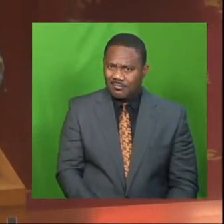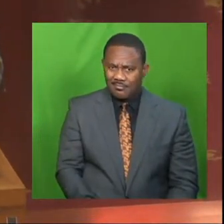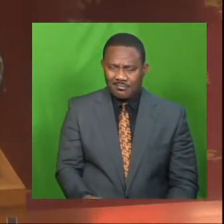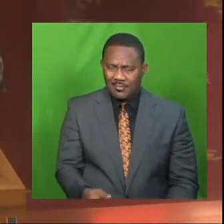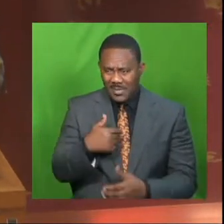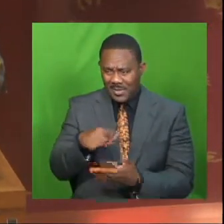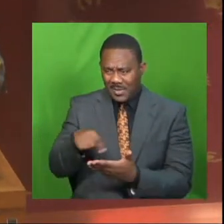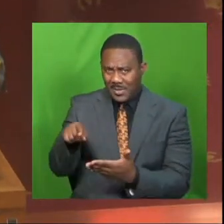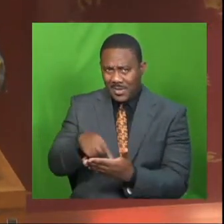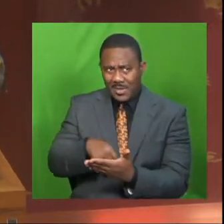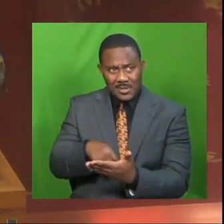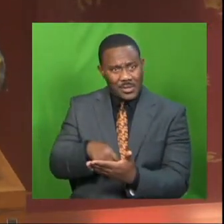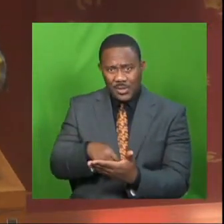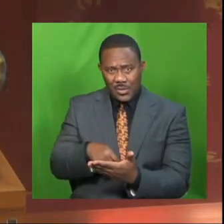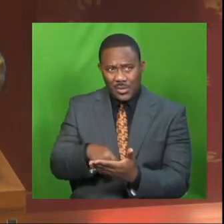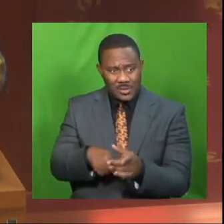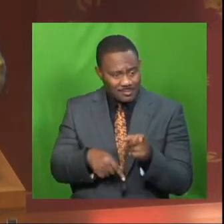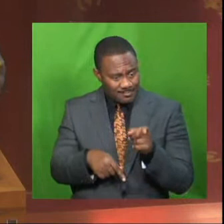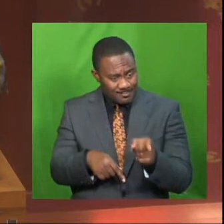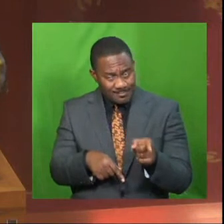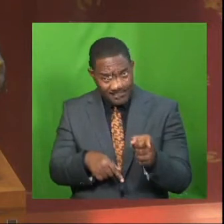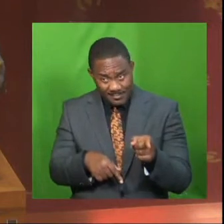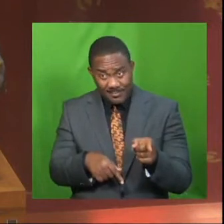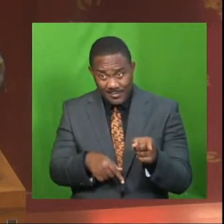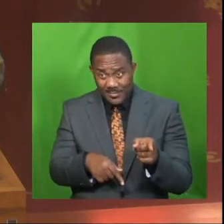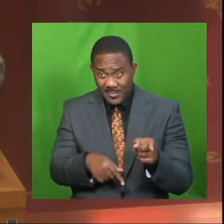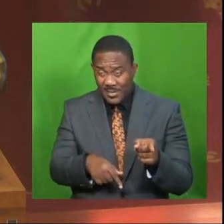in accordance with the contract. In the letter of